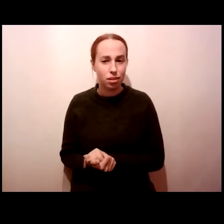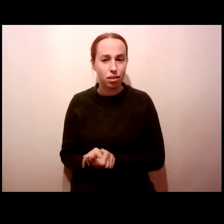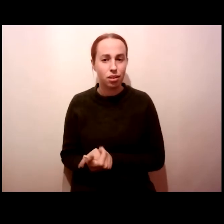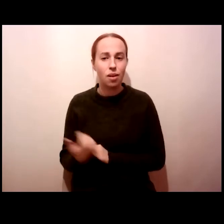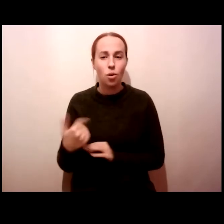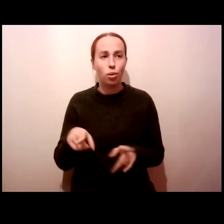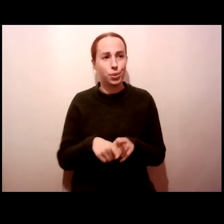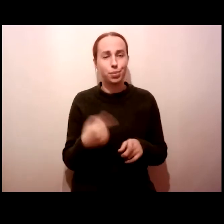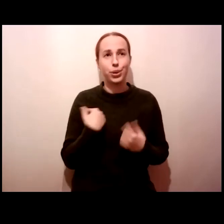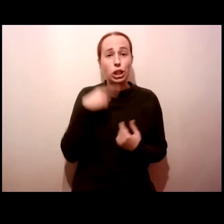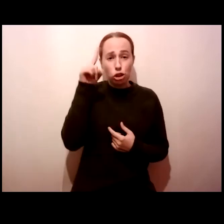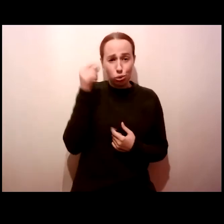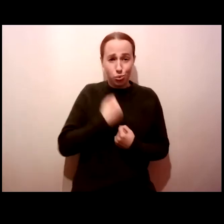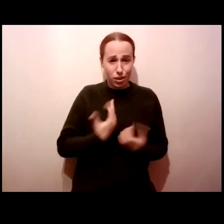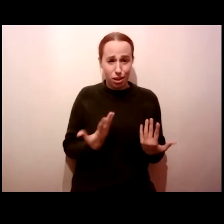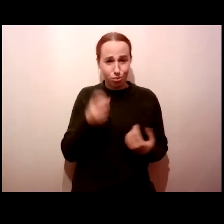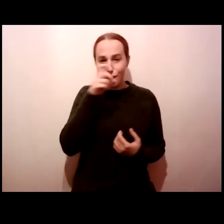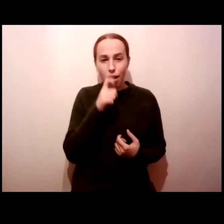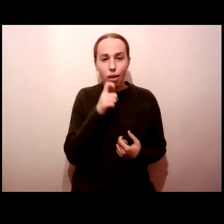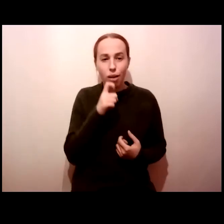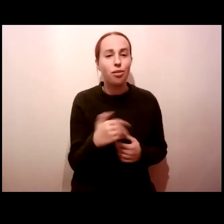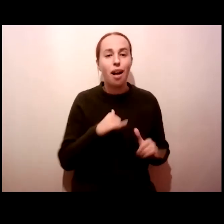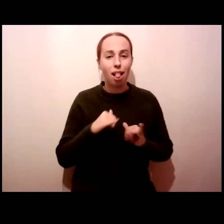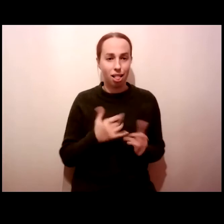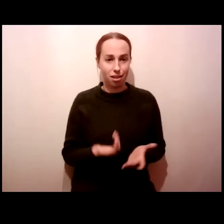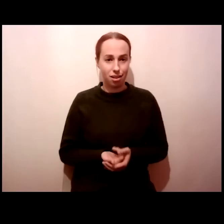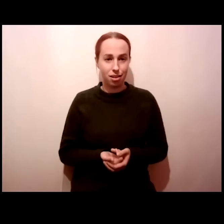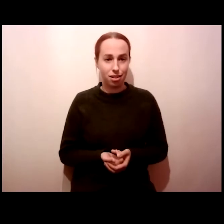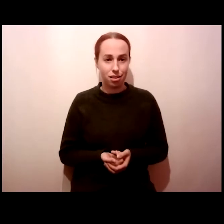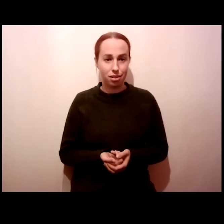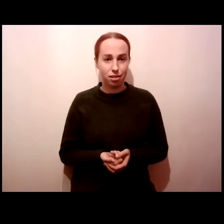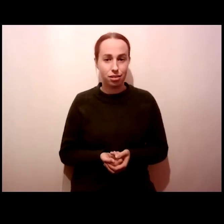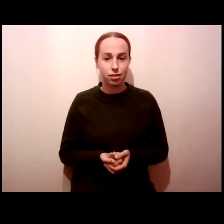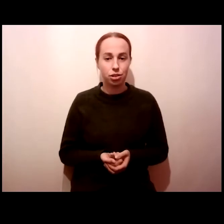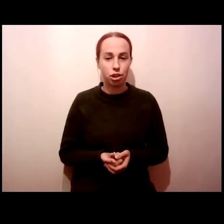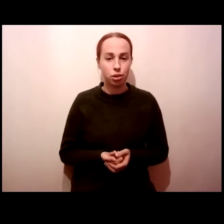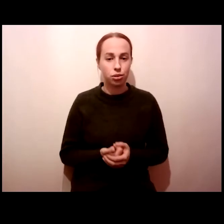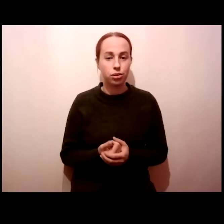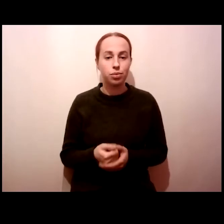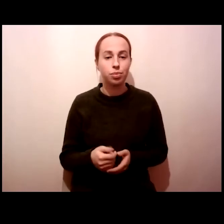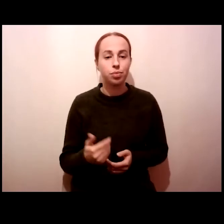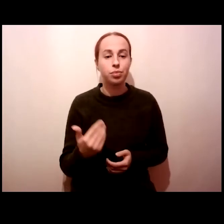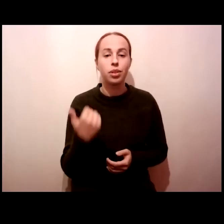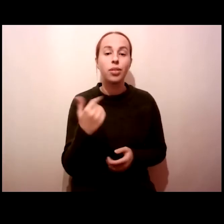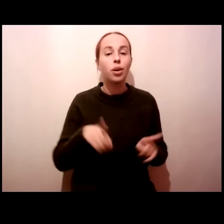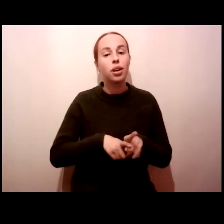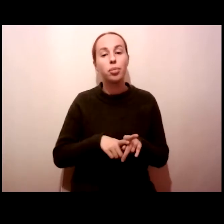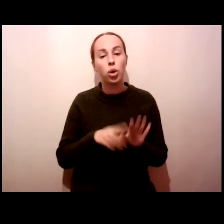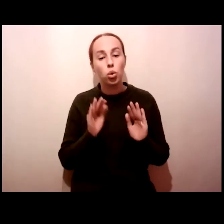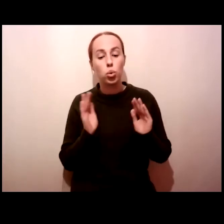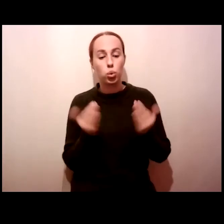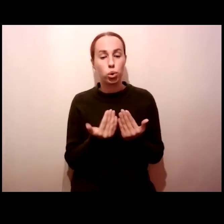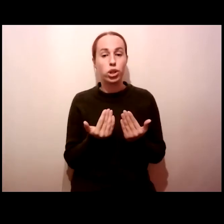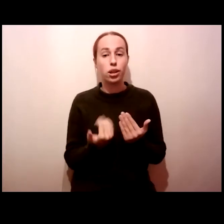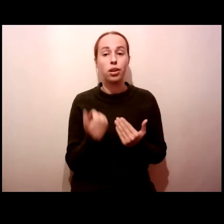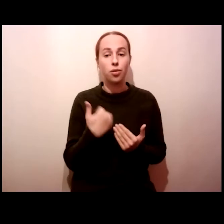girl-like, it only demonstrates the lack of knowledge and the lack of understanding.